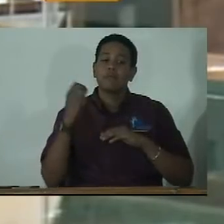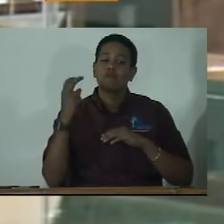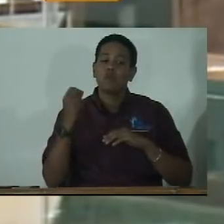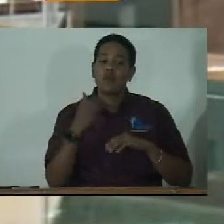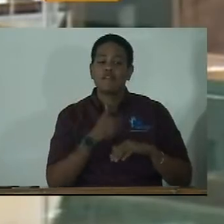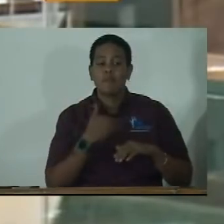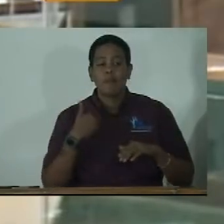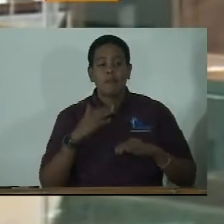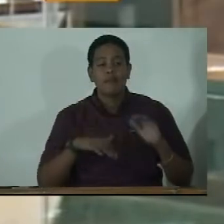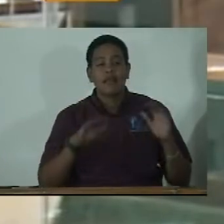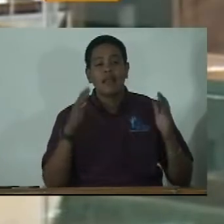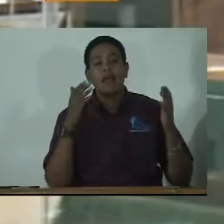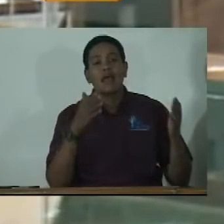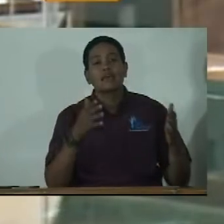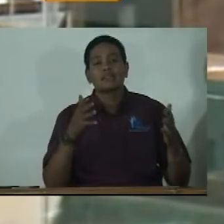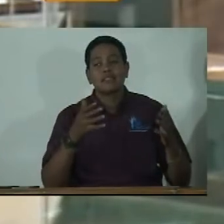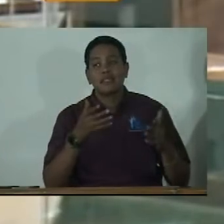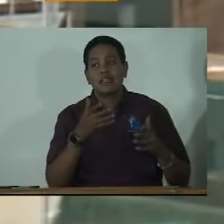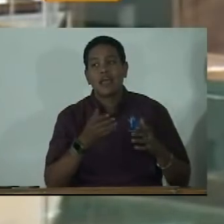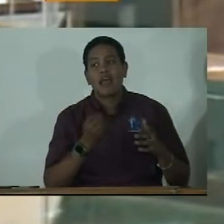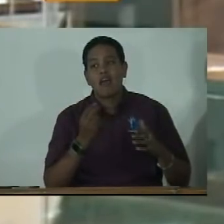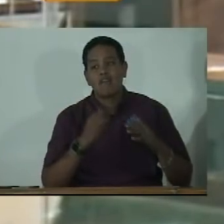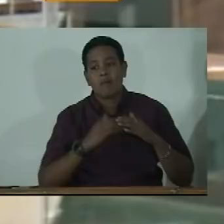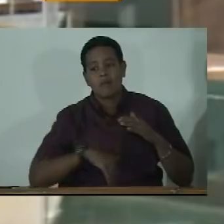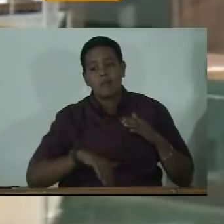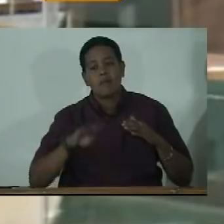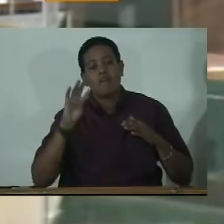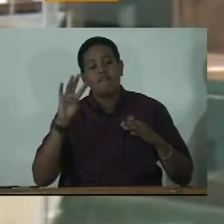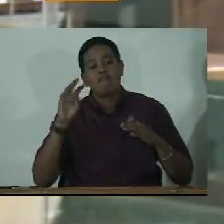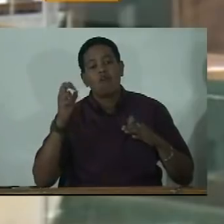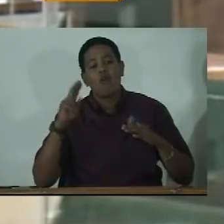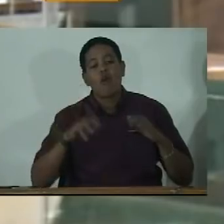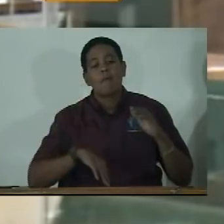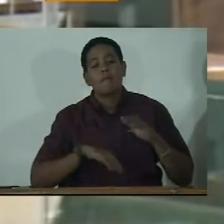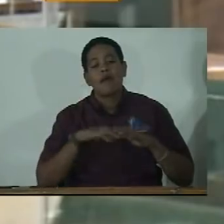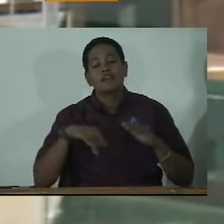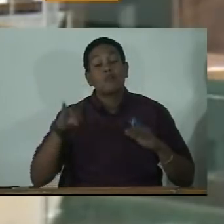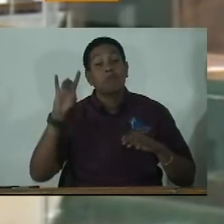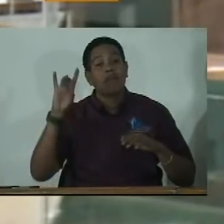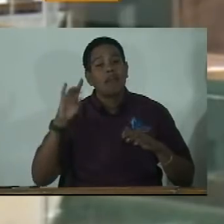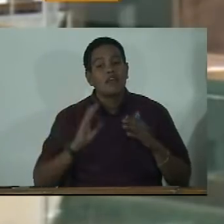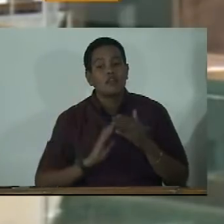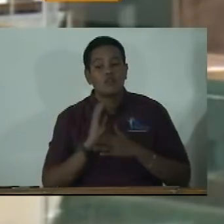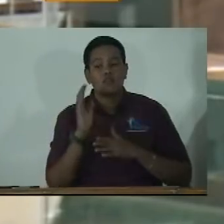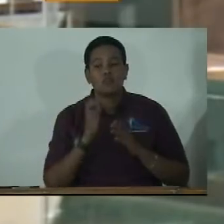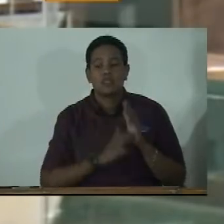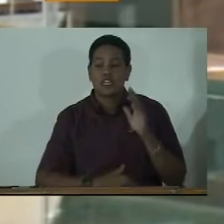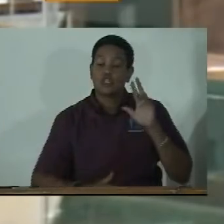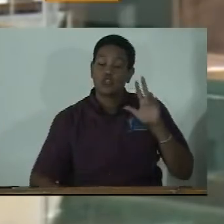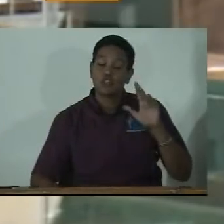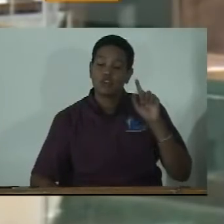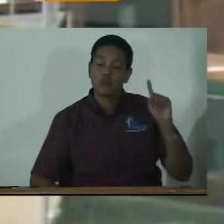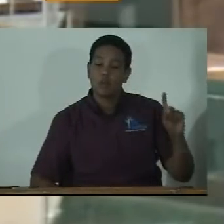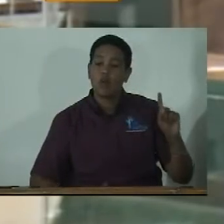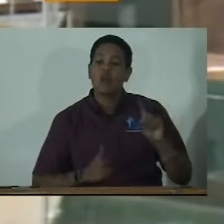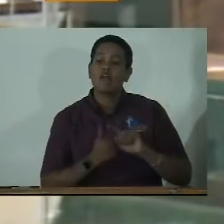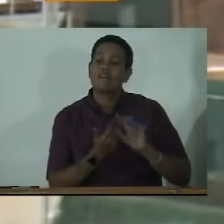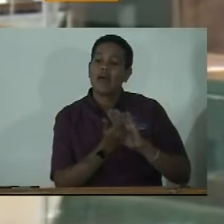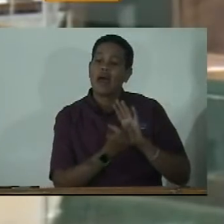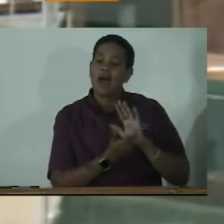of the existing complement of a minimum of 4 and a maximum of 8 by virtue of Section 3.1 of the